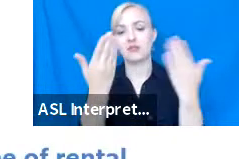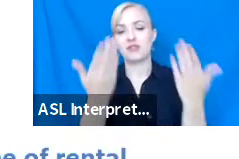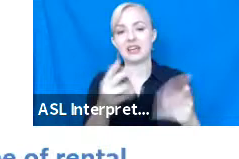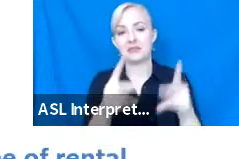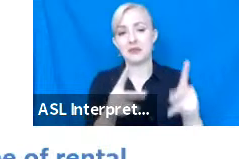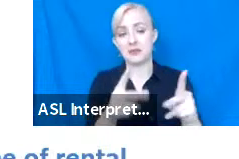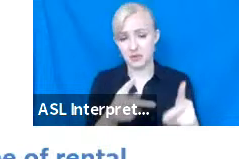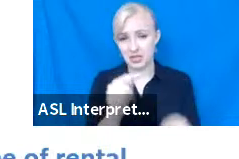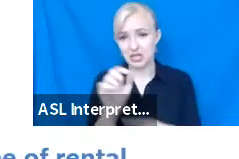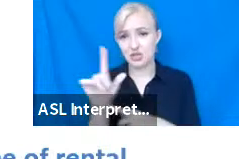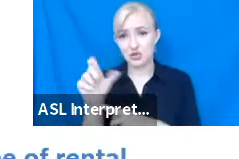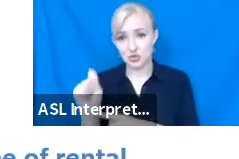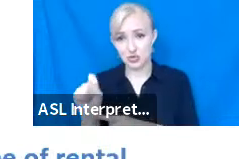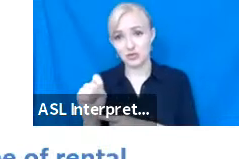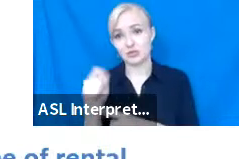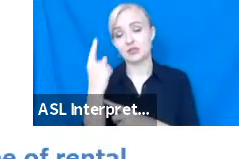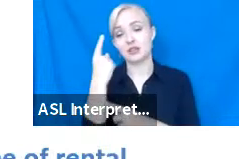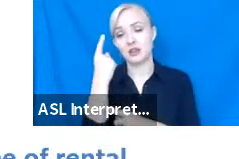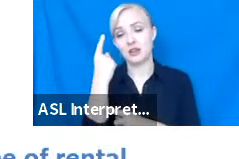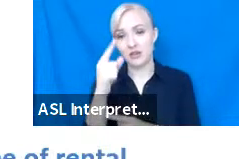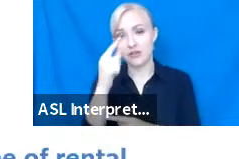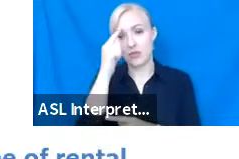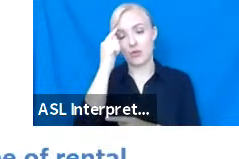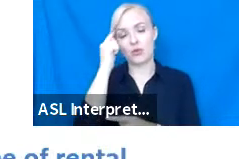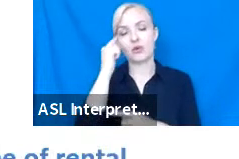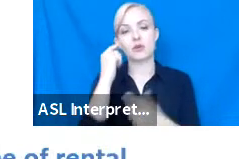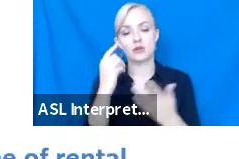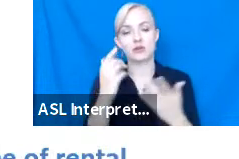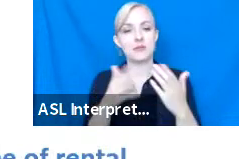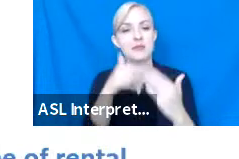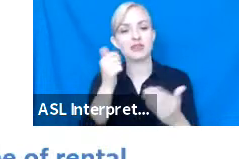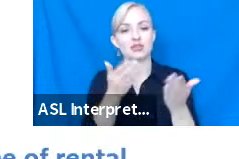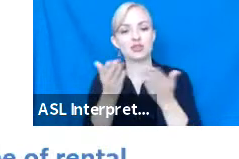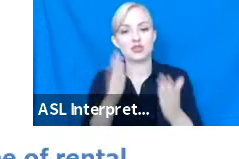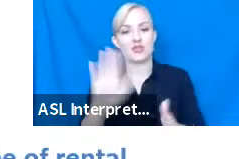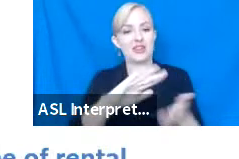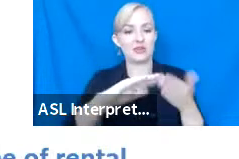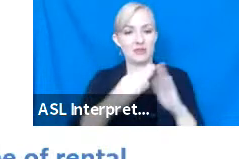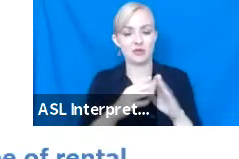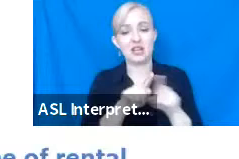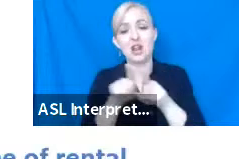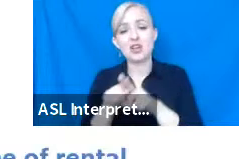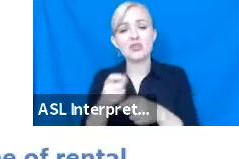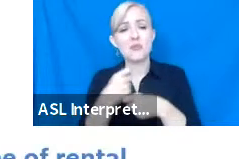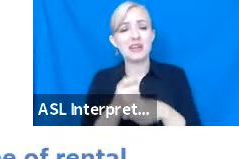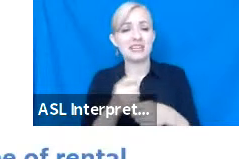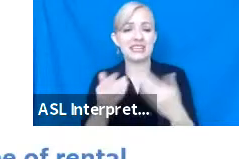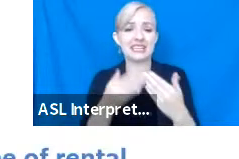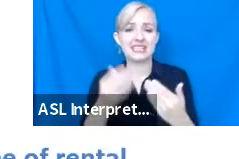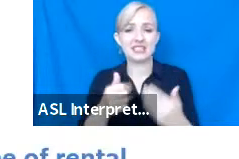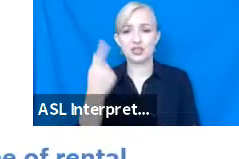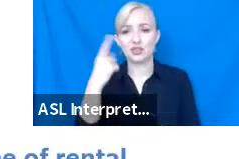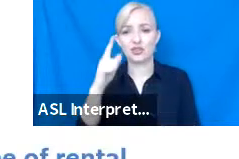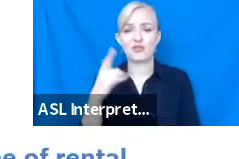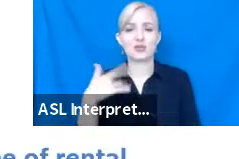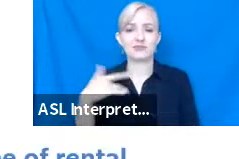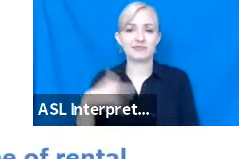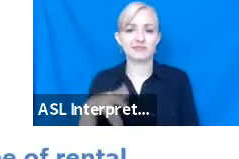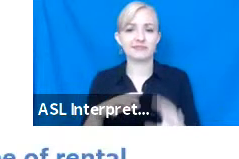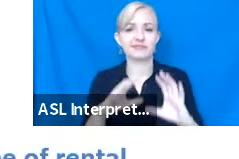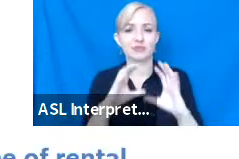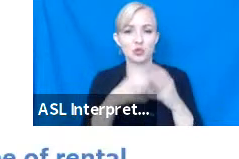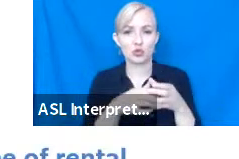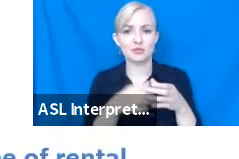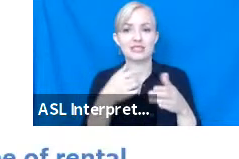the tools to better serve their communities and make it easier for vulnerable populations